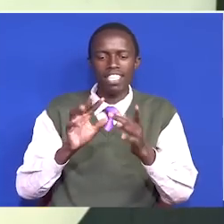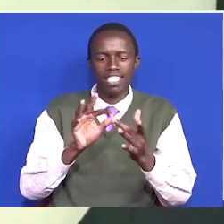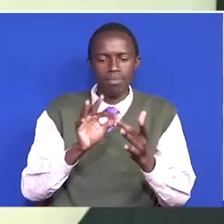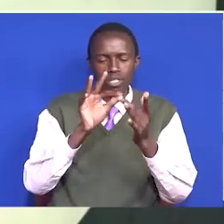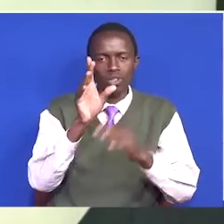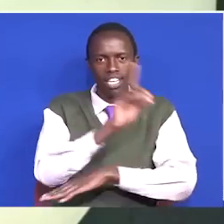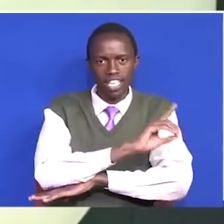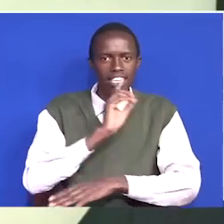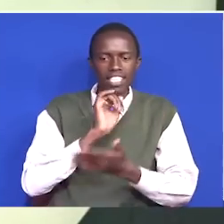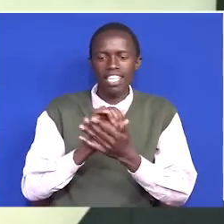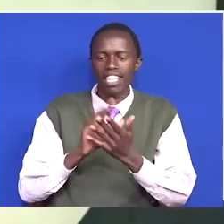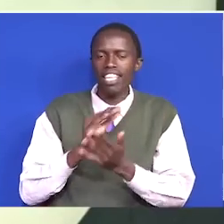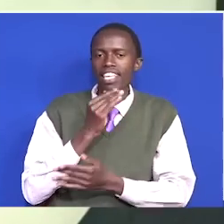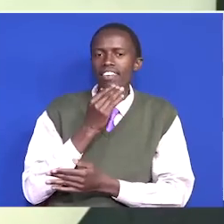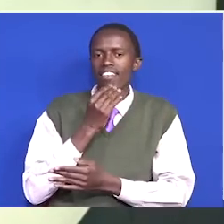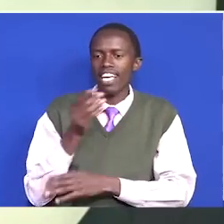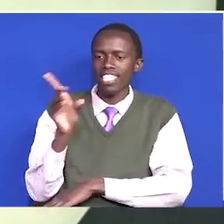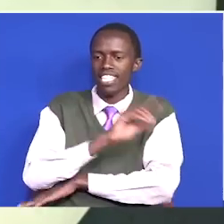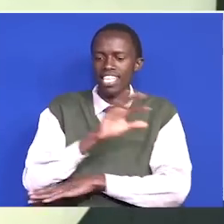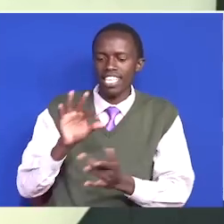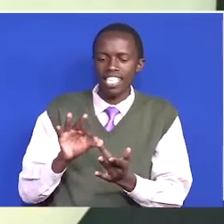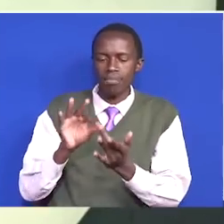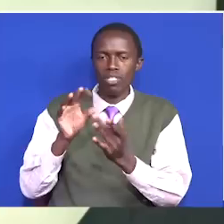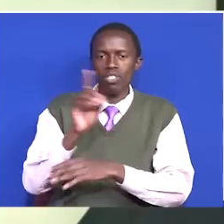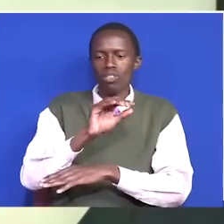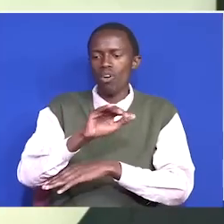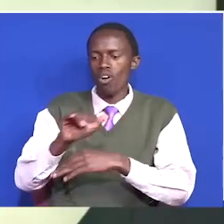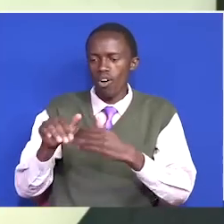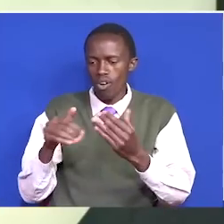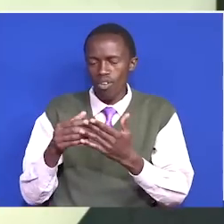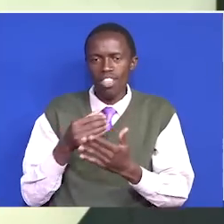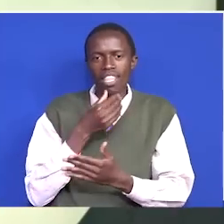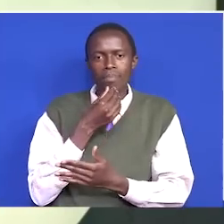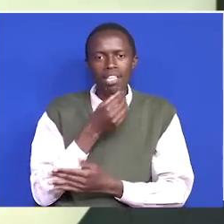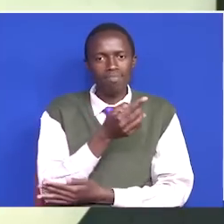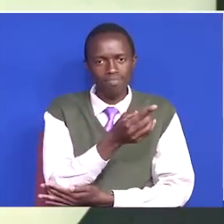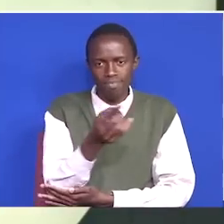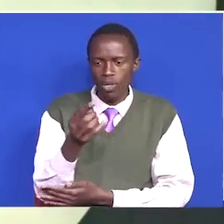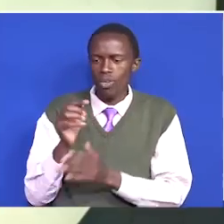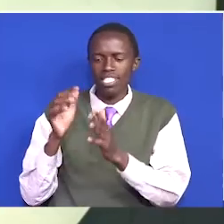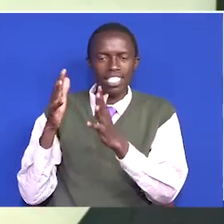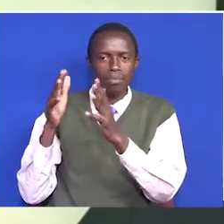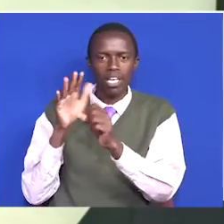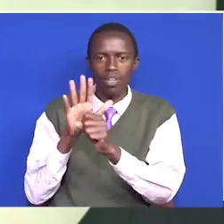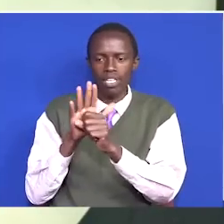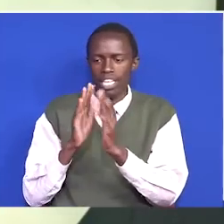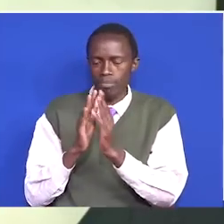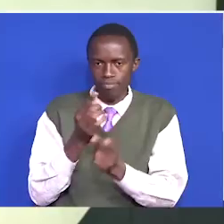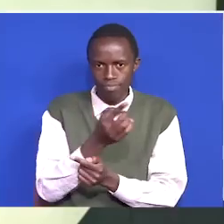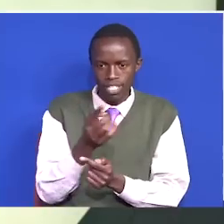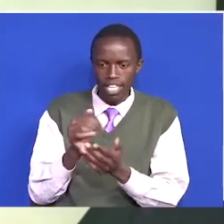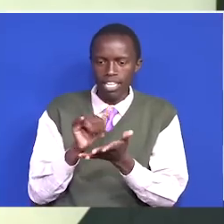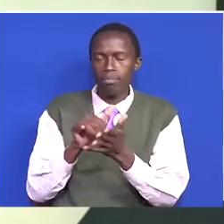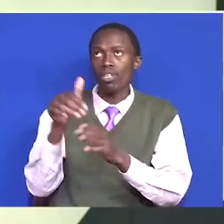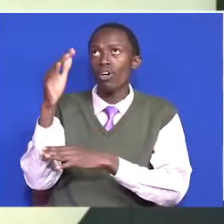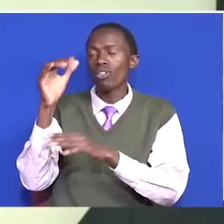special day. It is the Father's Day, and it is a special day to all the fathers out there. We celebrate you, and our prayer to you is that may